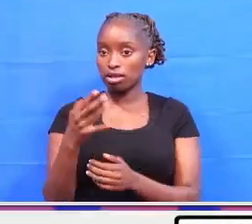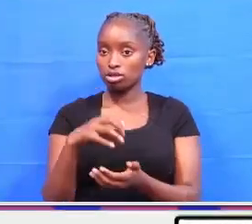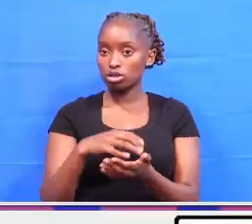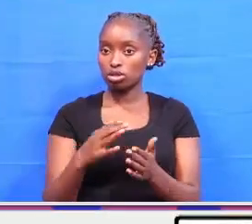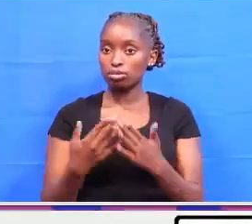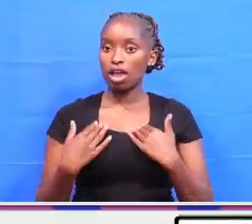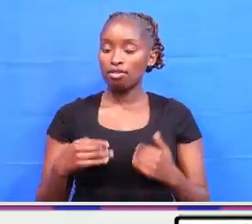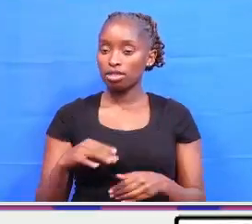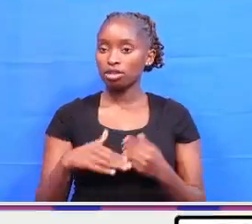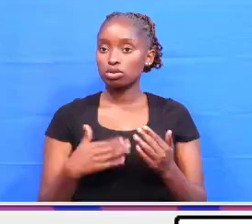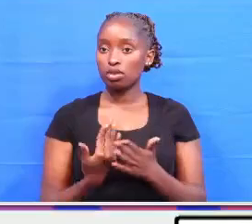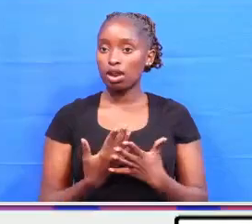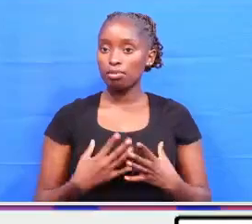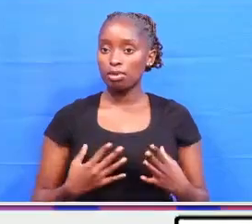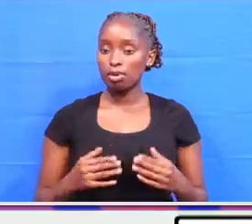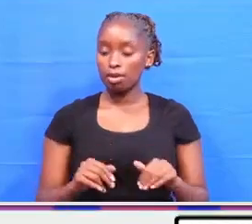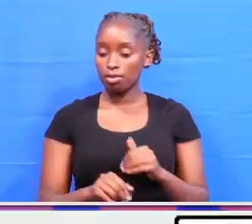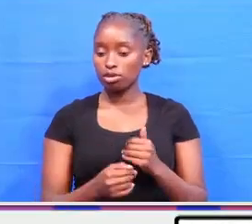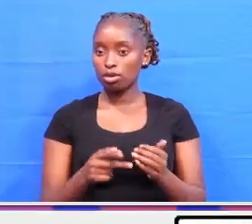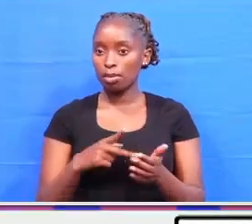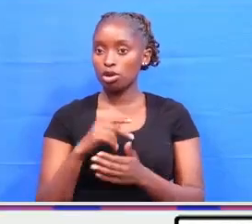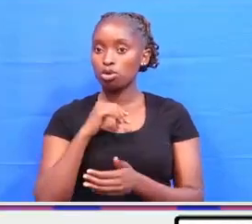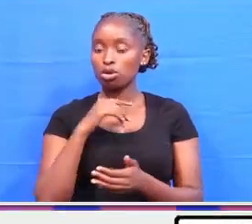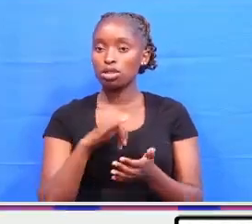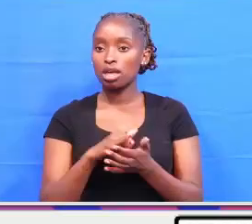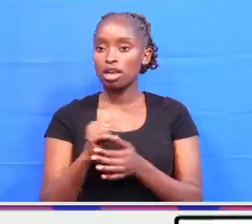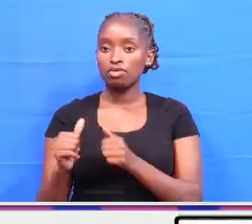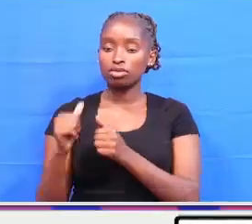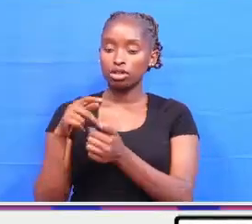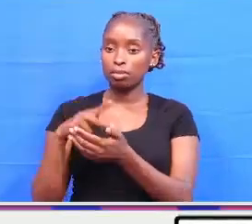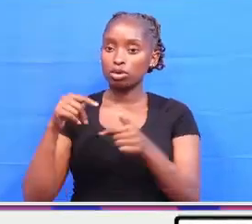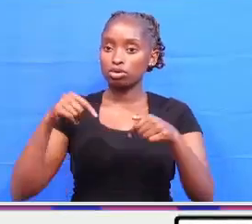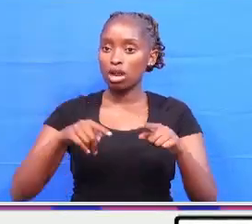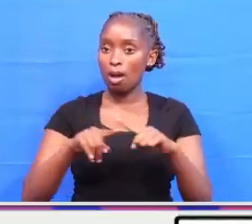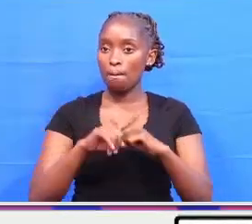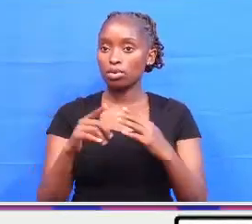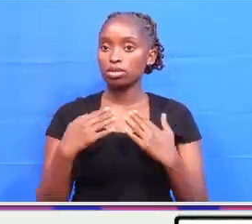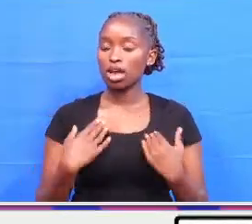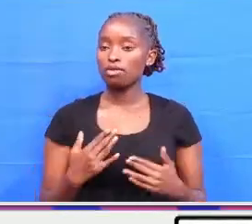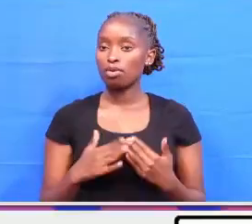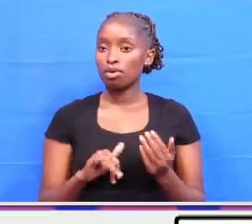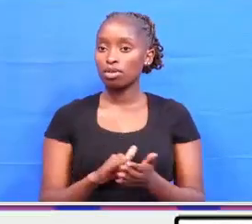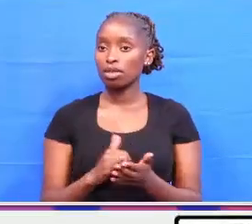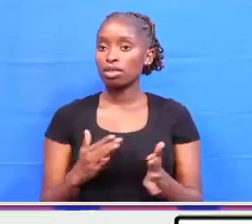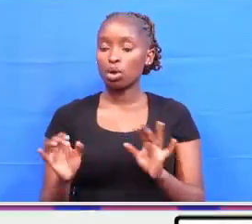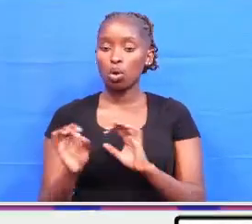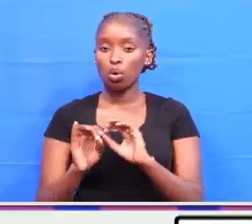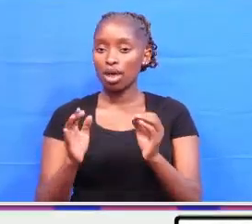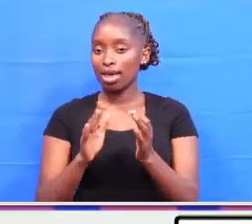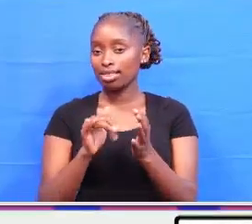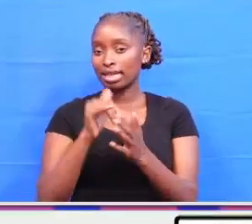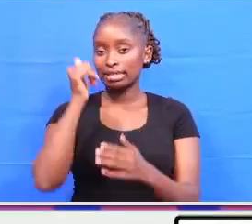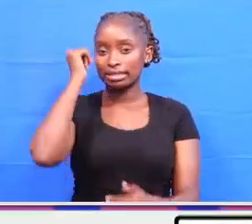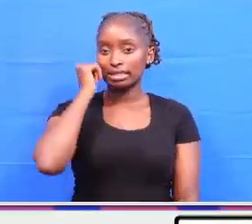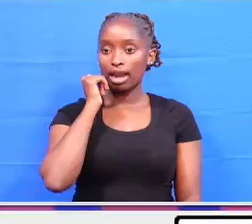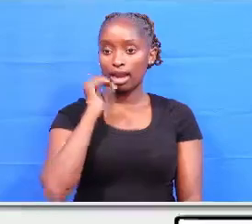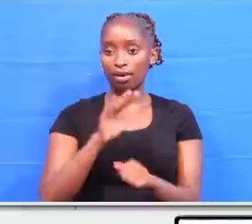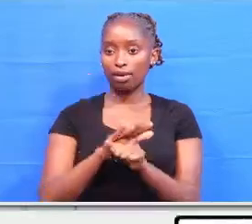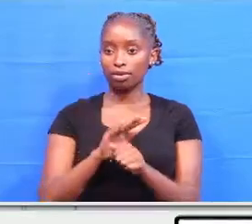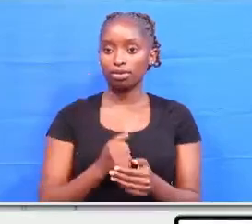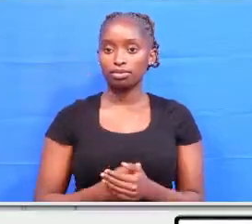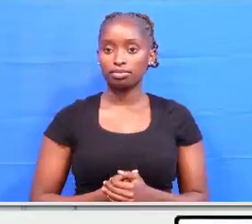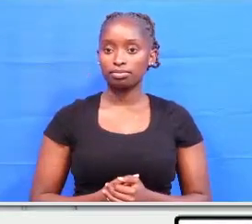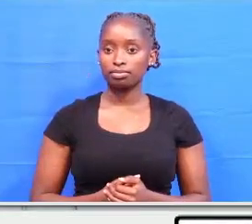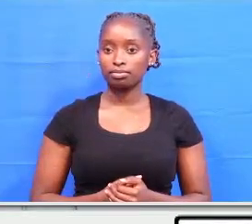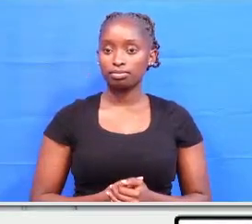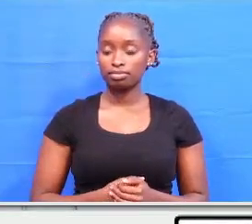not been able to pay, it's not like they are refusing to pay today, they just don't have the means to pay. and it's very unfortunate. All right. Even the cabinet secretary,